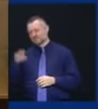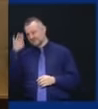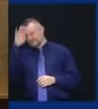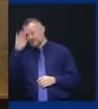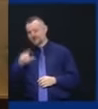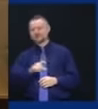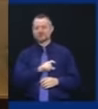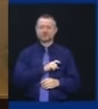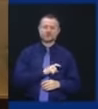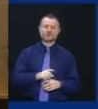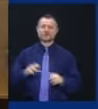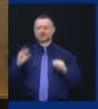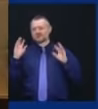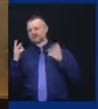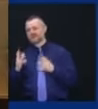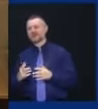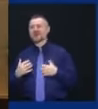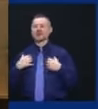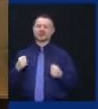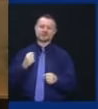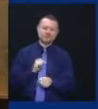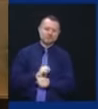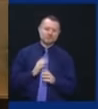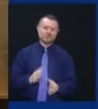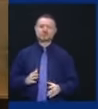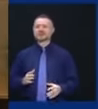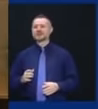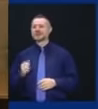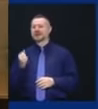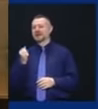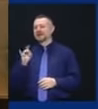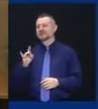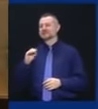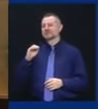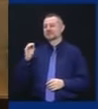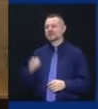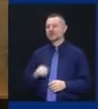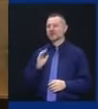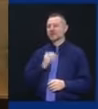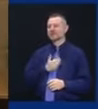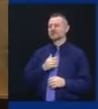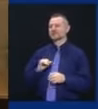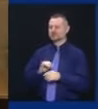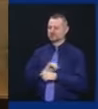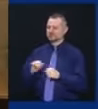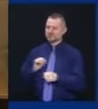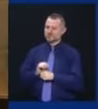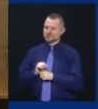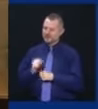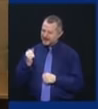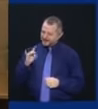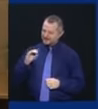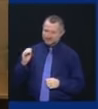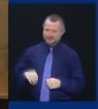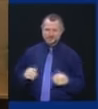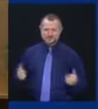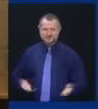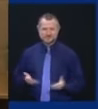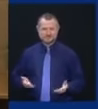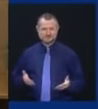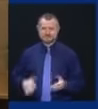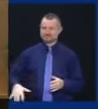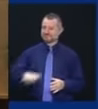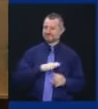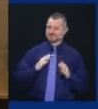essential workers like health workers. That's 18% of our industry here. So 18% of the industry in Mount Vernon is